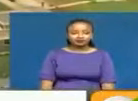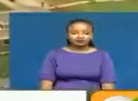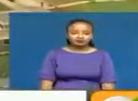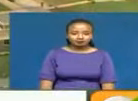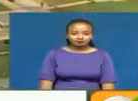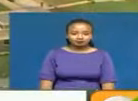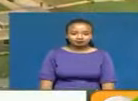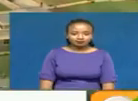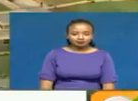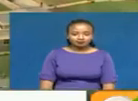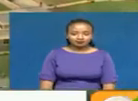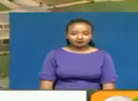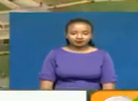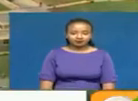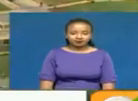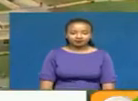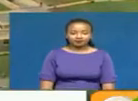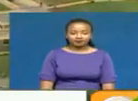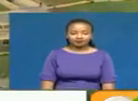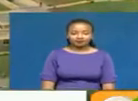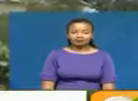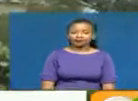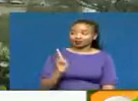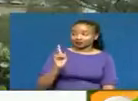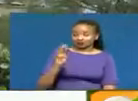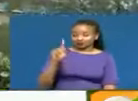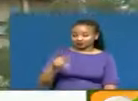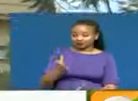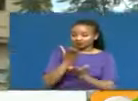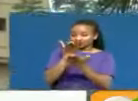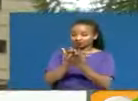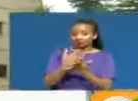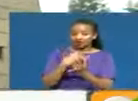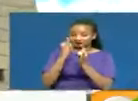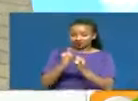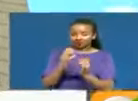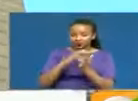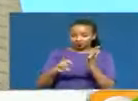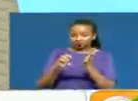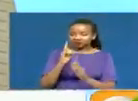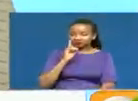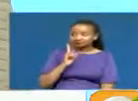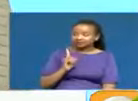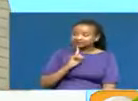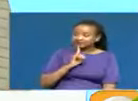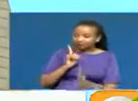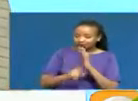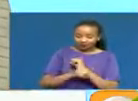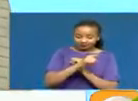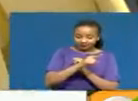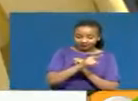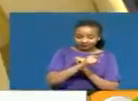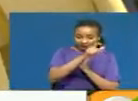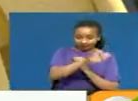To buttress the Leadership and Integrity Act, the Ugunja MP has proposed an introduction of a new clause that once a state officer is charged